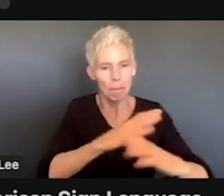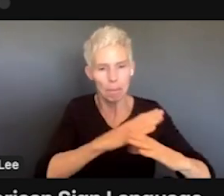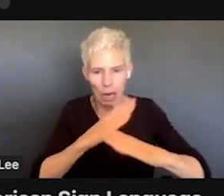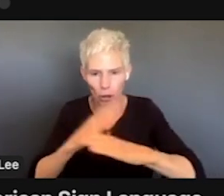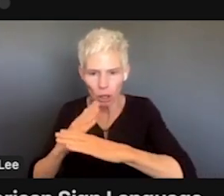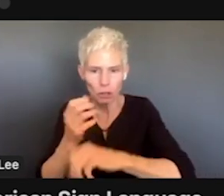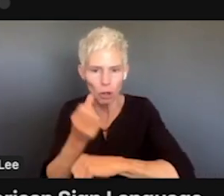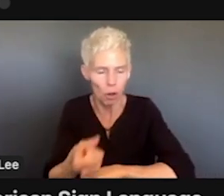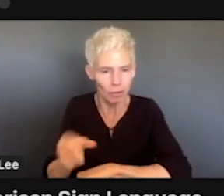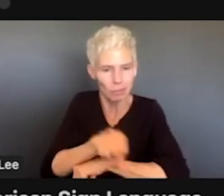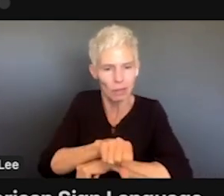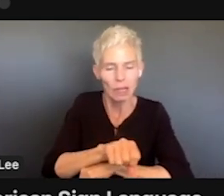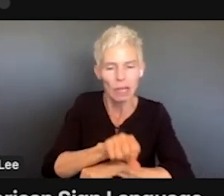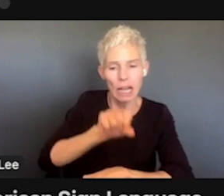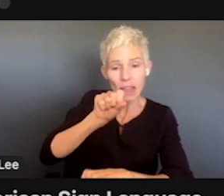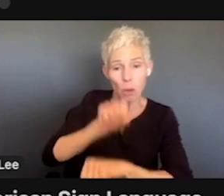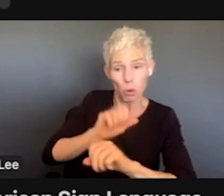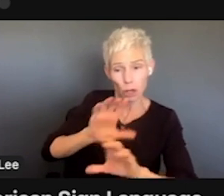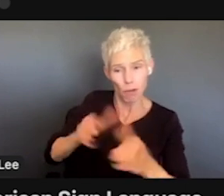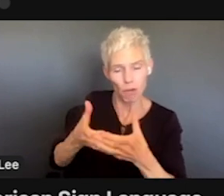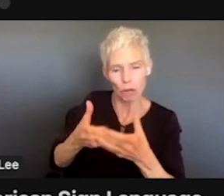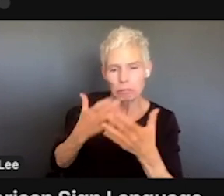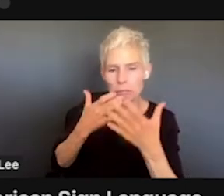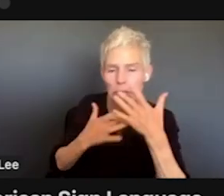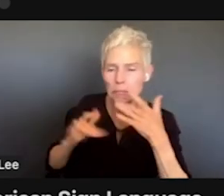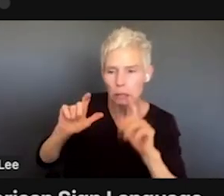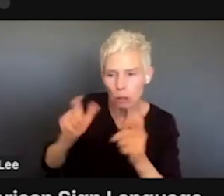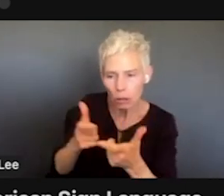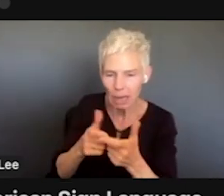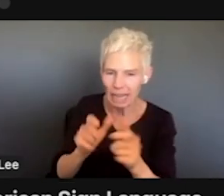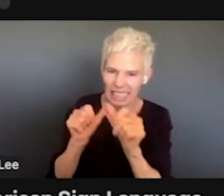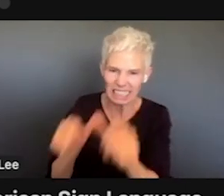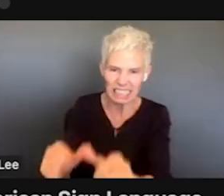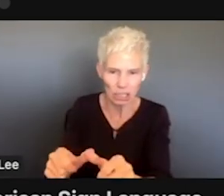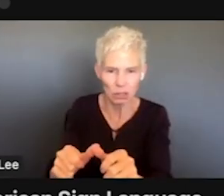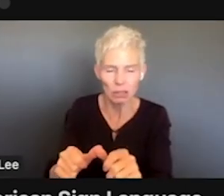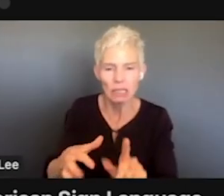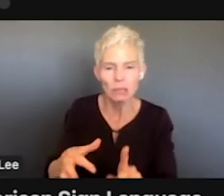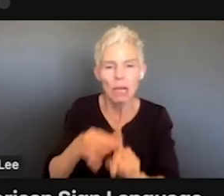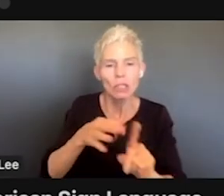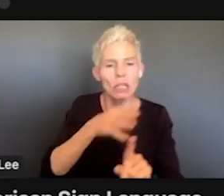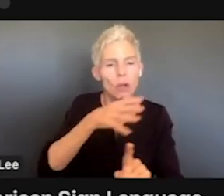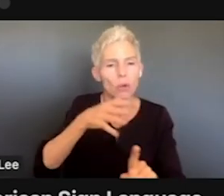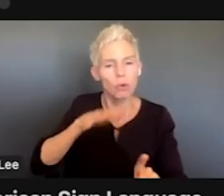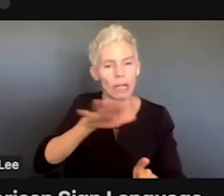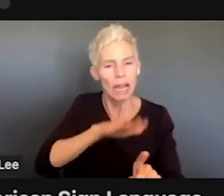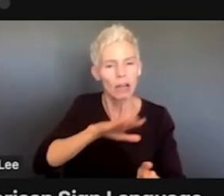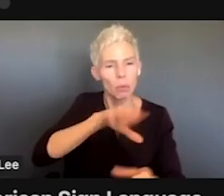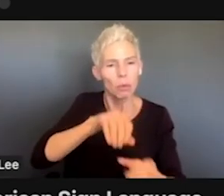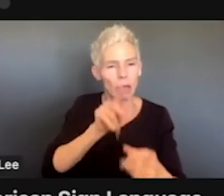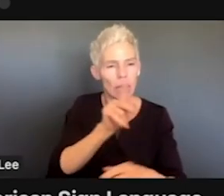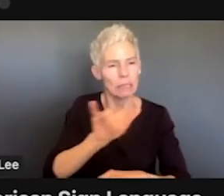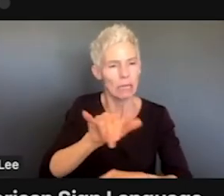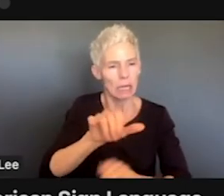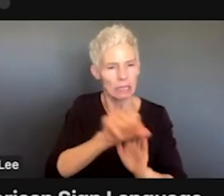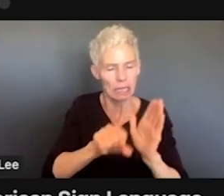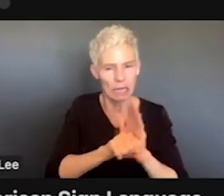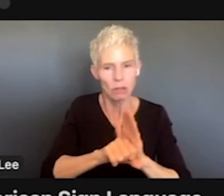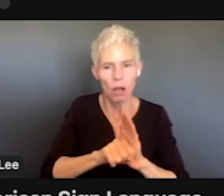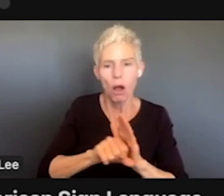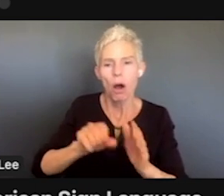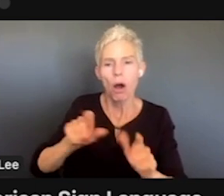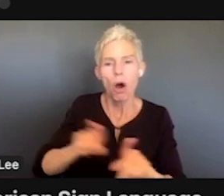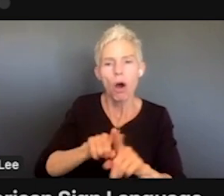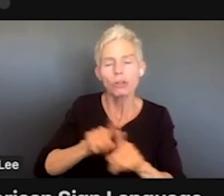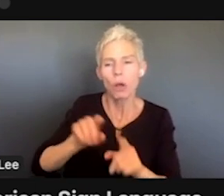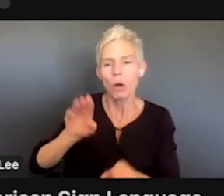was one and continues to be one, especially in the very rural parts of our state. Medicaid reimbursement rates is another thing